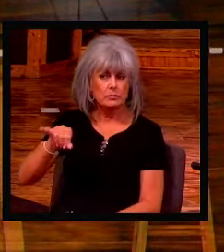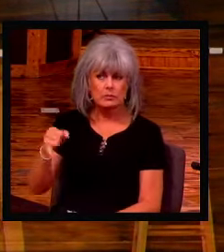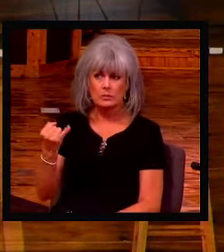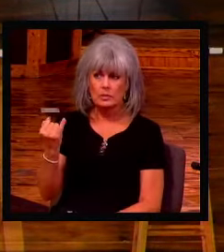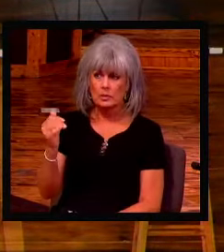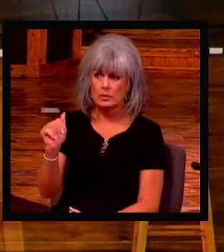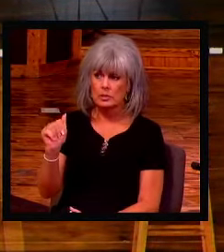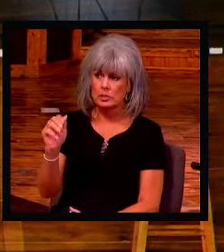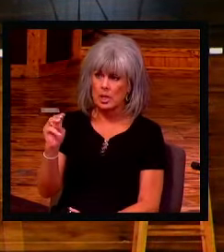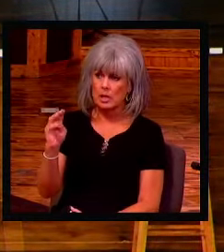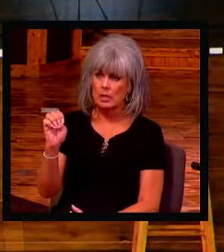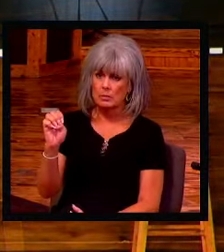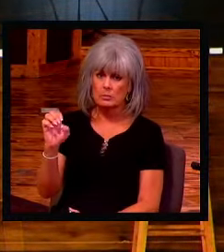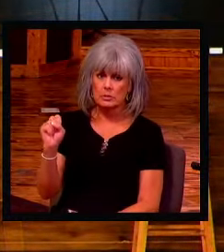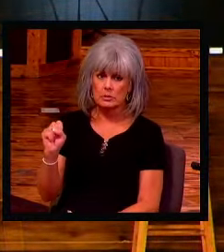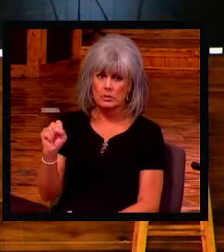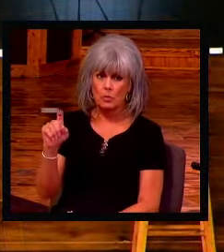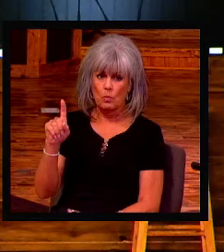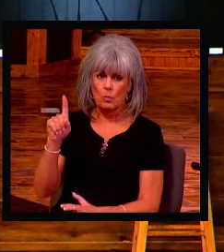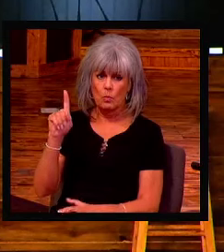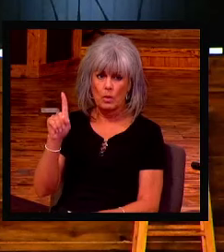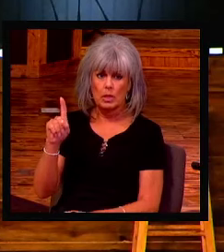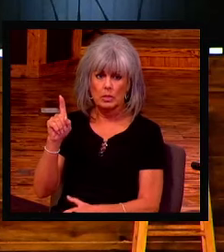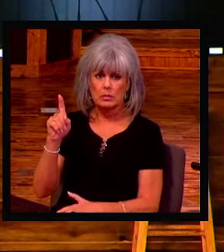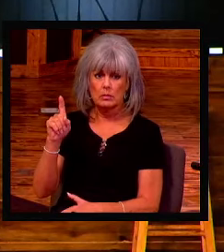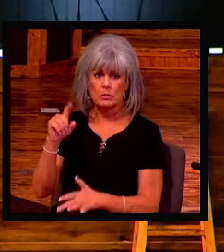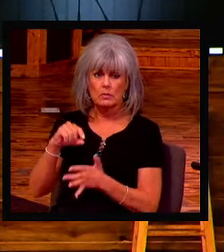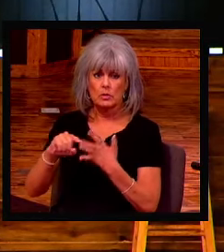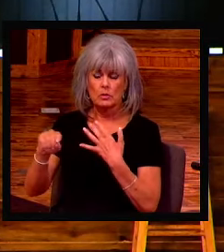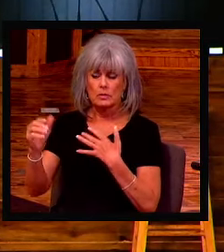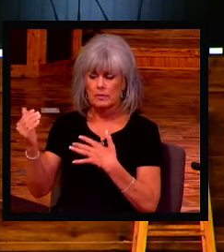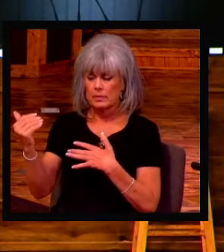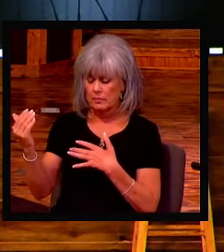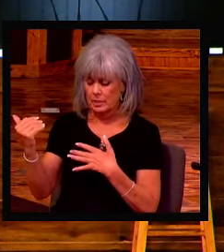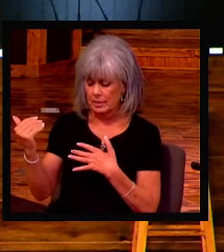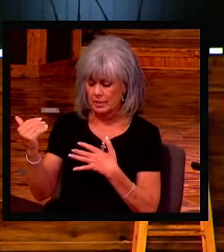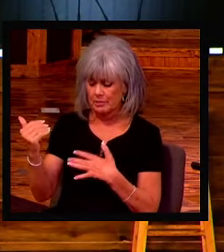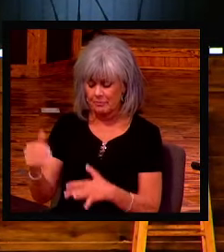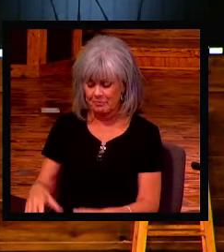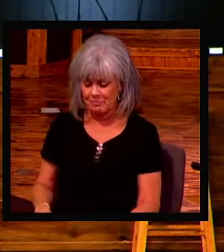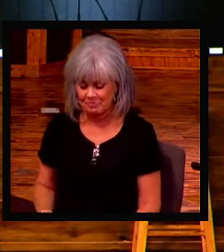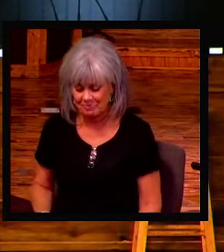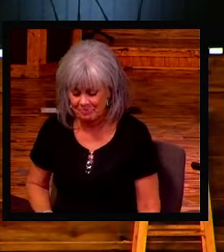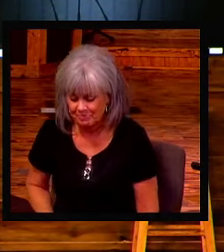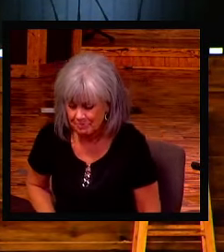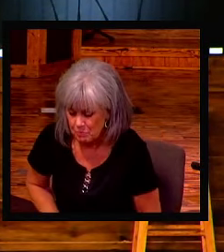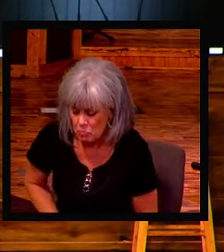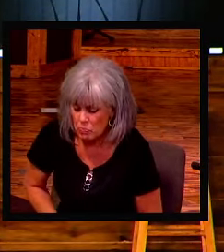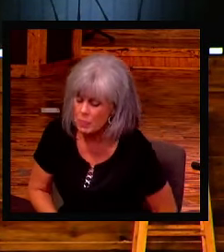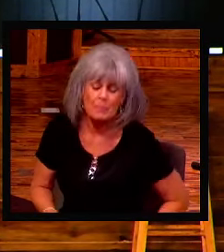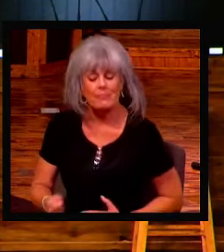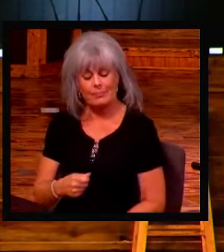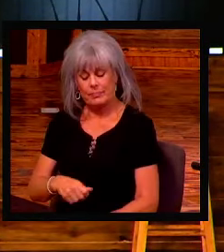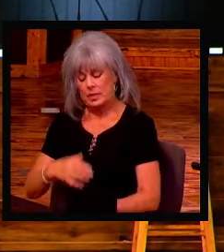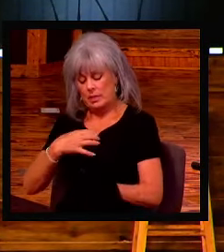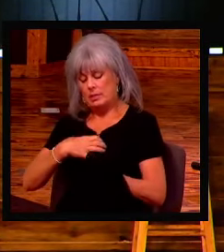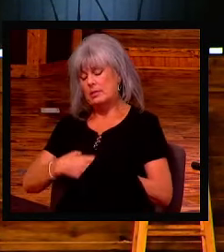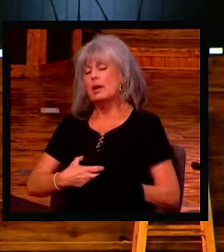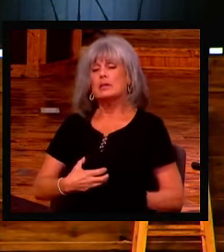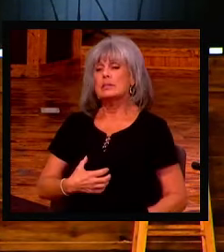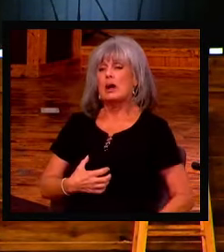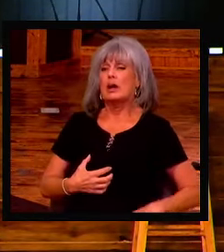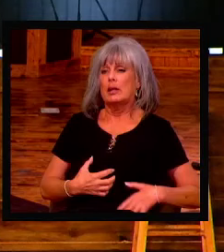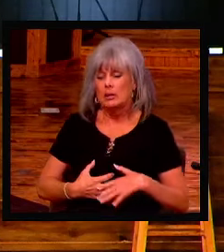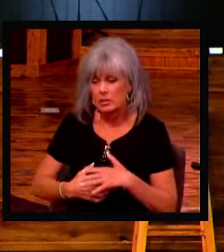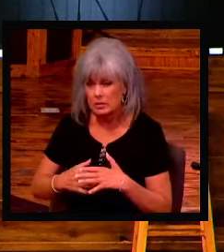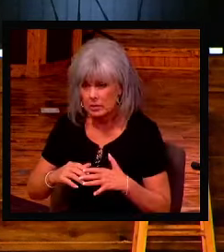Mm. 115? Okay. Y'all turn there. Thank you, Jordana. Then when desire has conceived, it